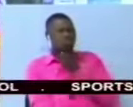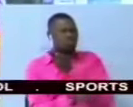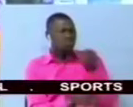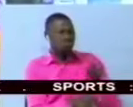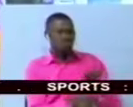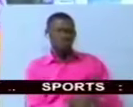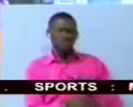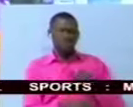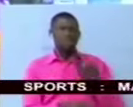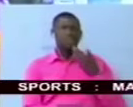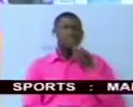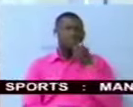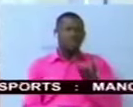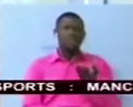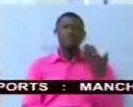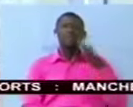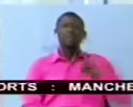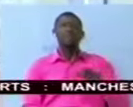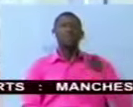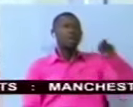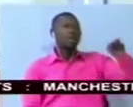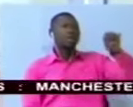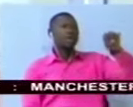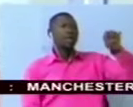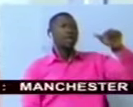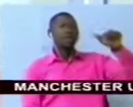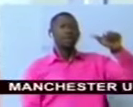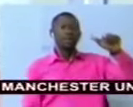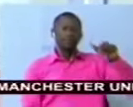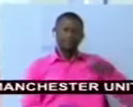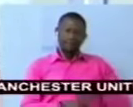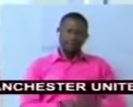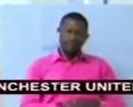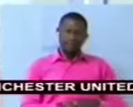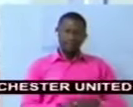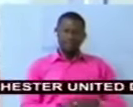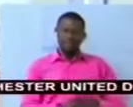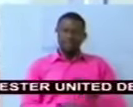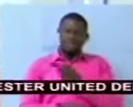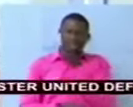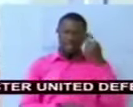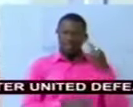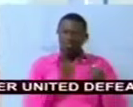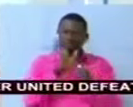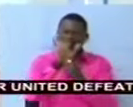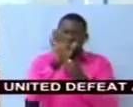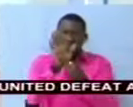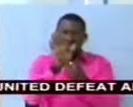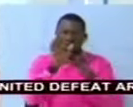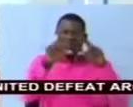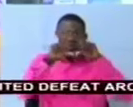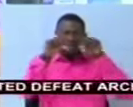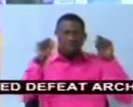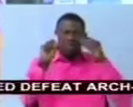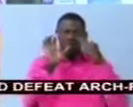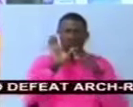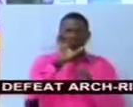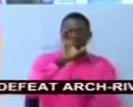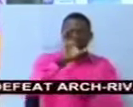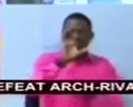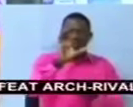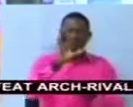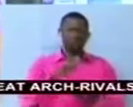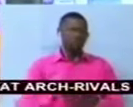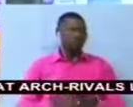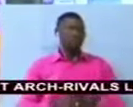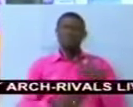NIA. Did they say show you any document? Won nañ la ben kayit bu mëna woné wa NIA lañ. Wonuñ ma dara. No, they